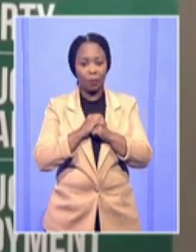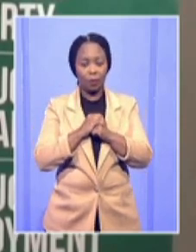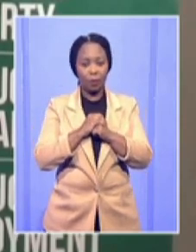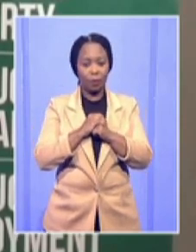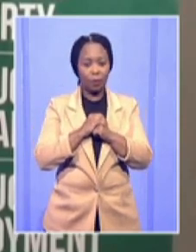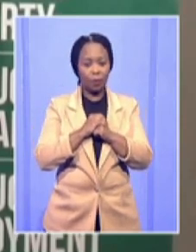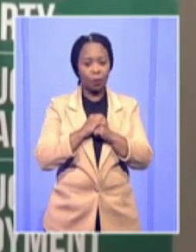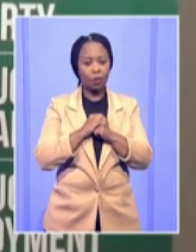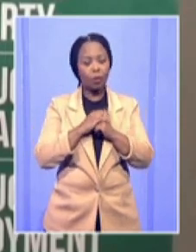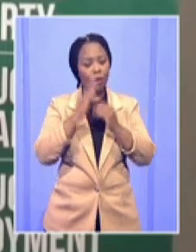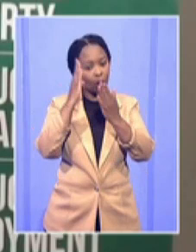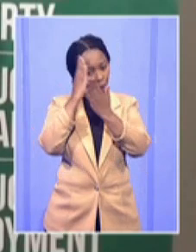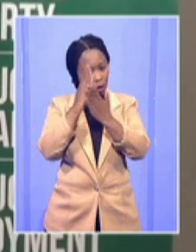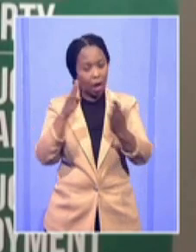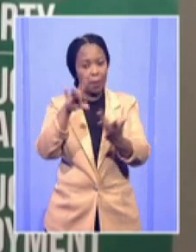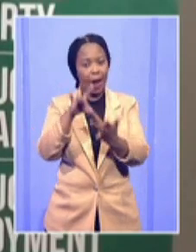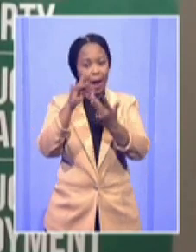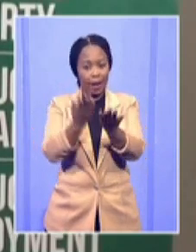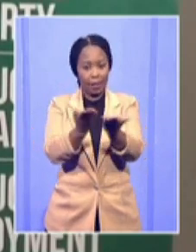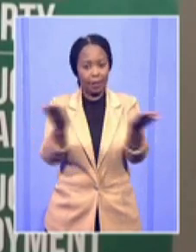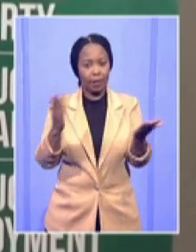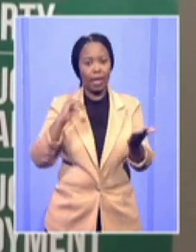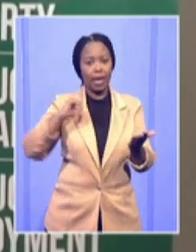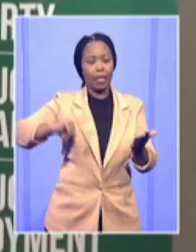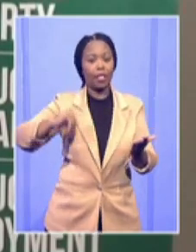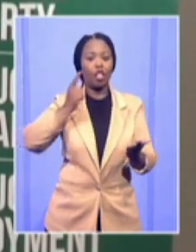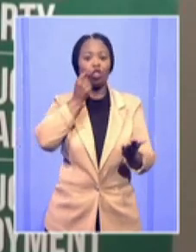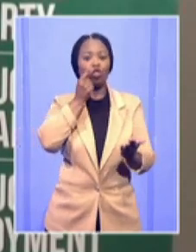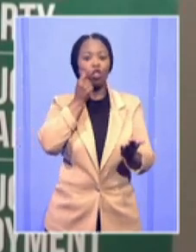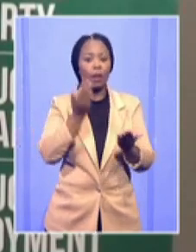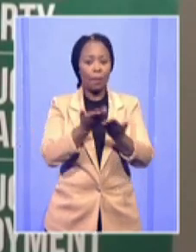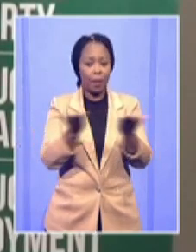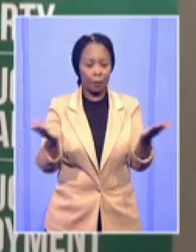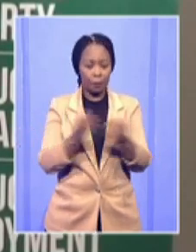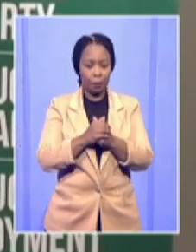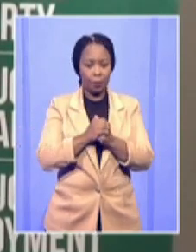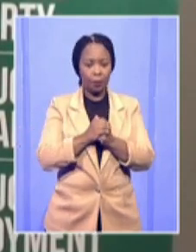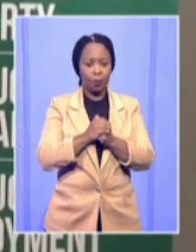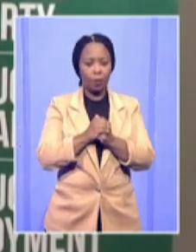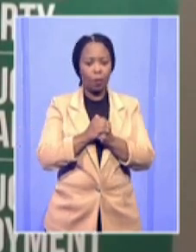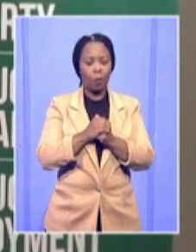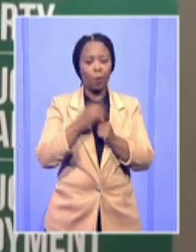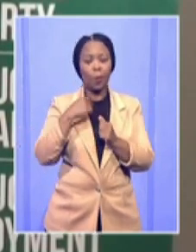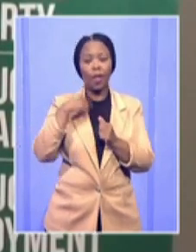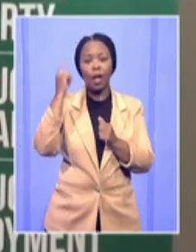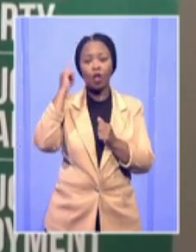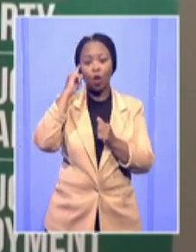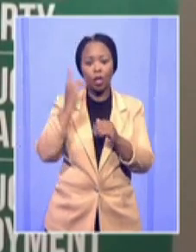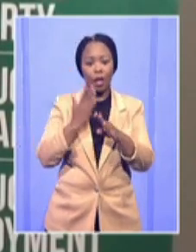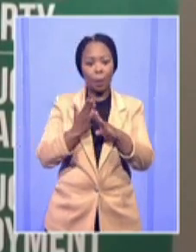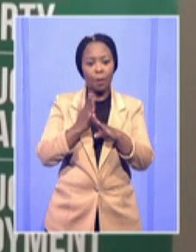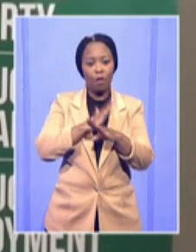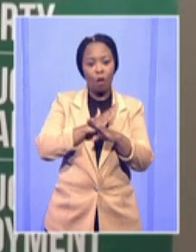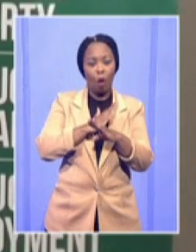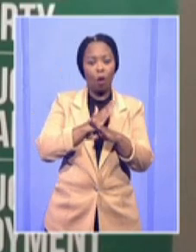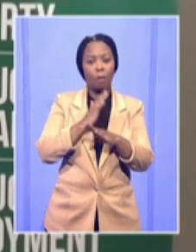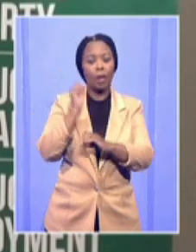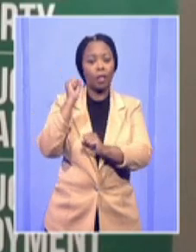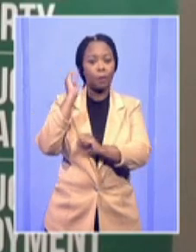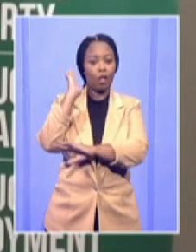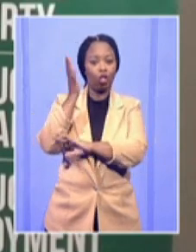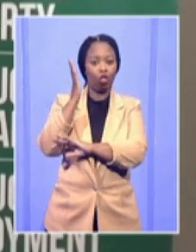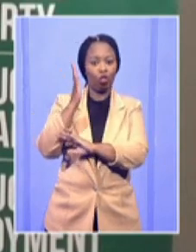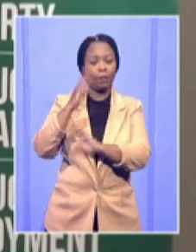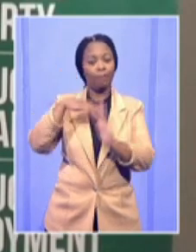Honorable guests, ladies and gentlemen, I thought before I read my speech to say